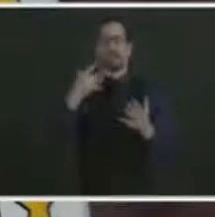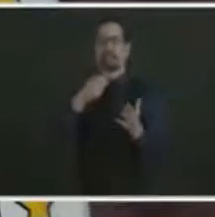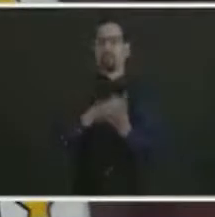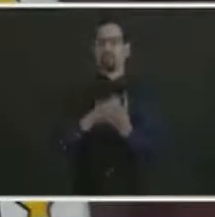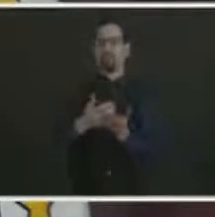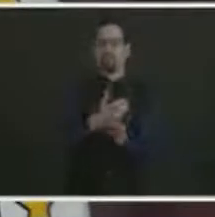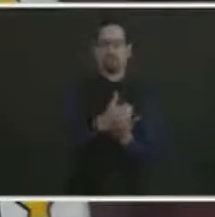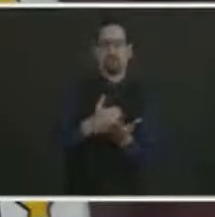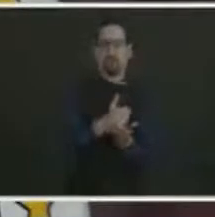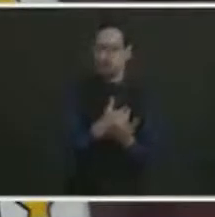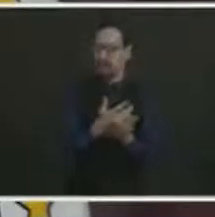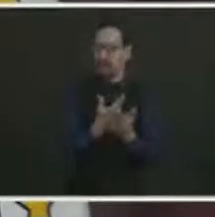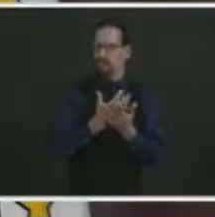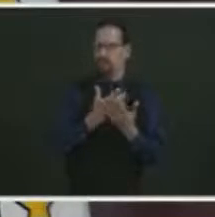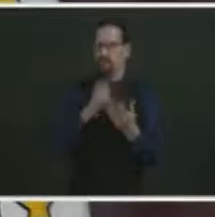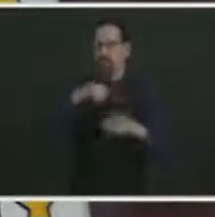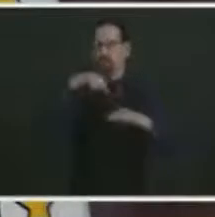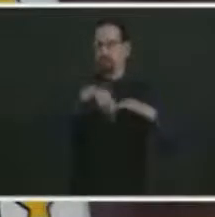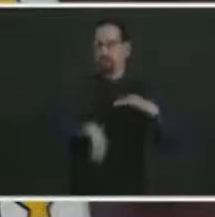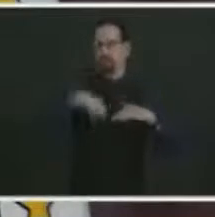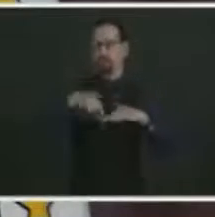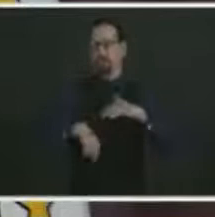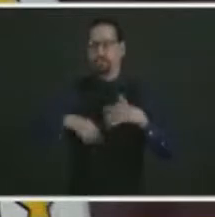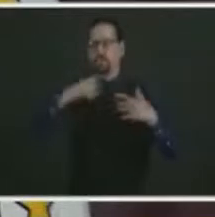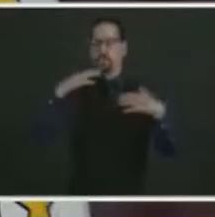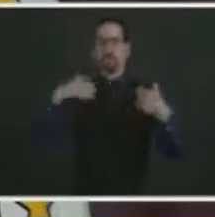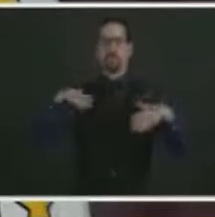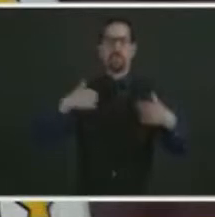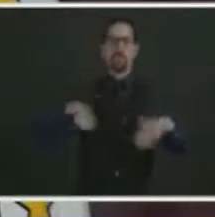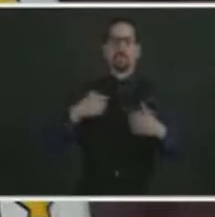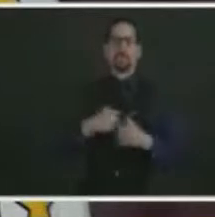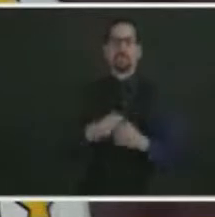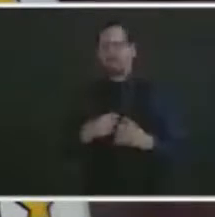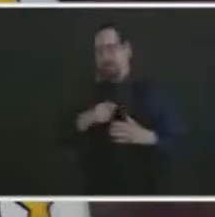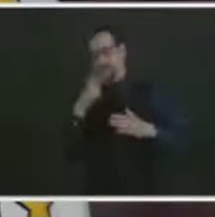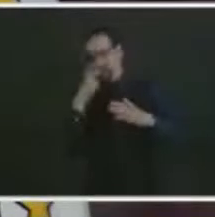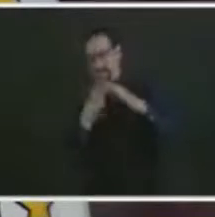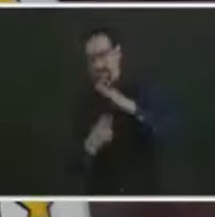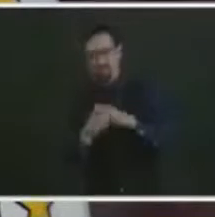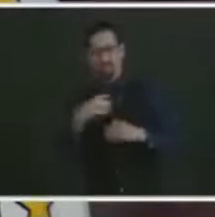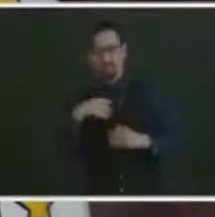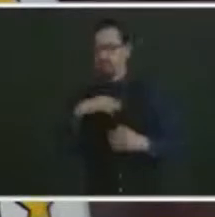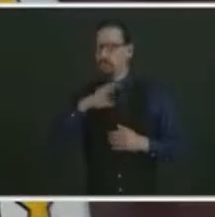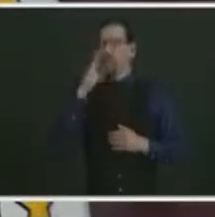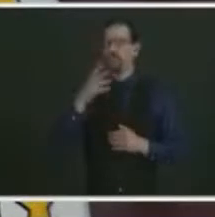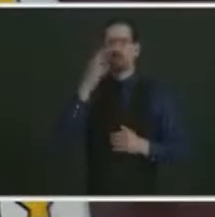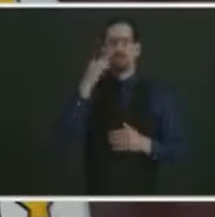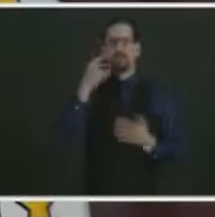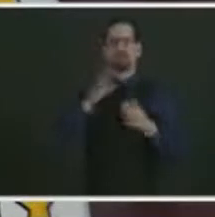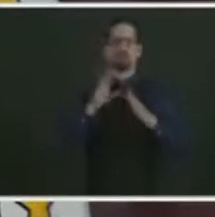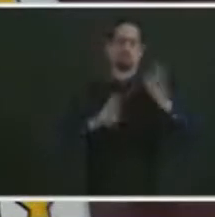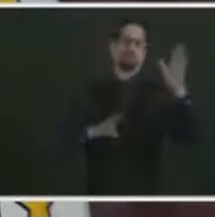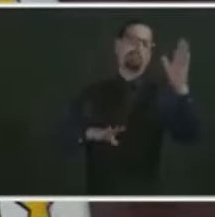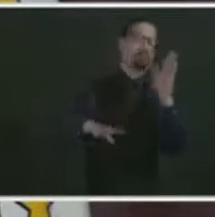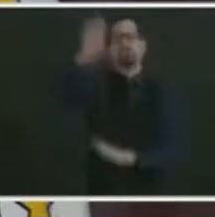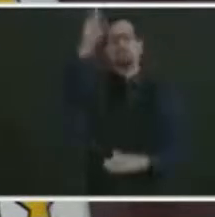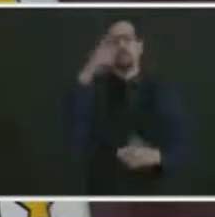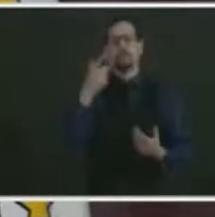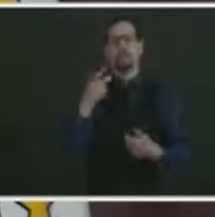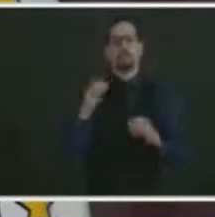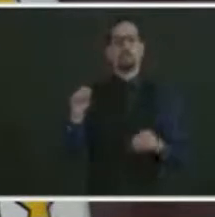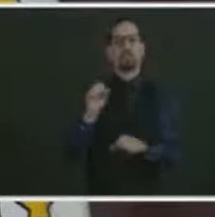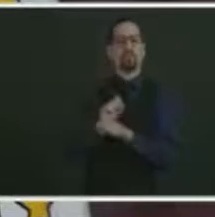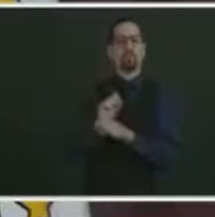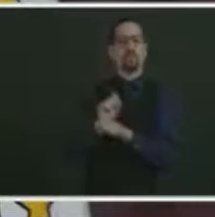projecting is bigger than anything we've seen before, unprecedented really. And if we were to have to close that